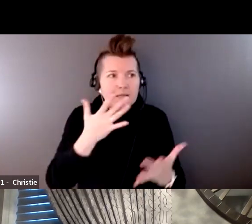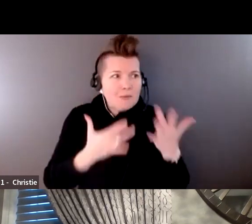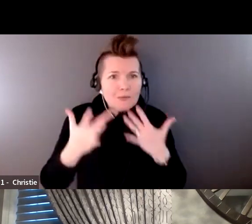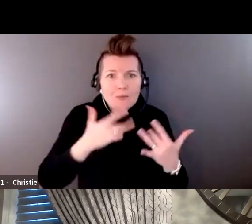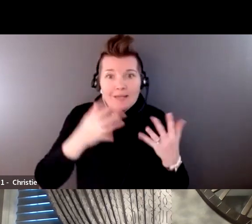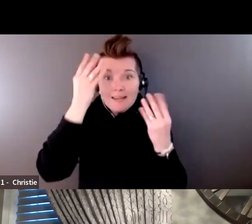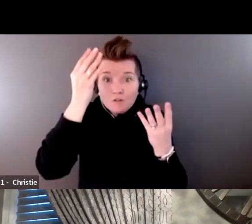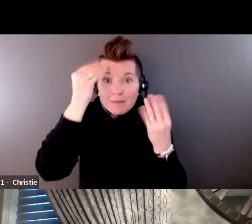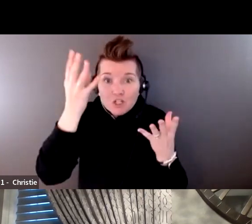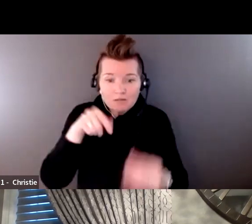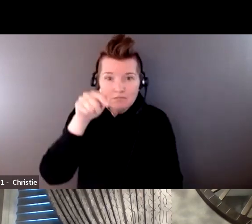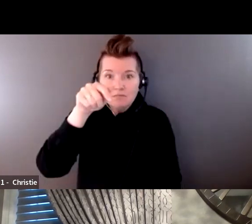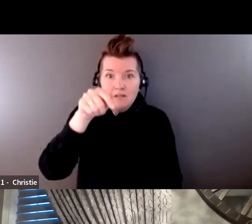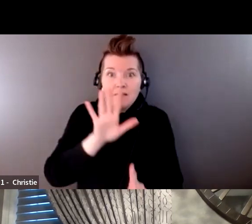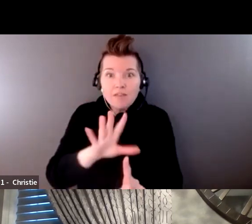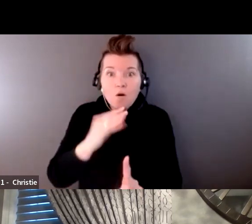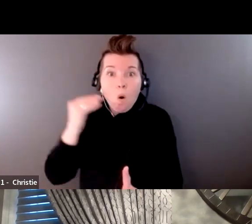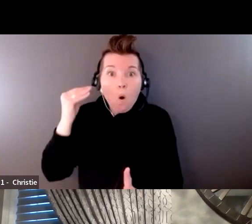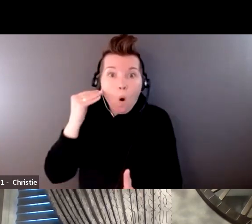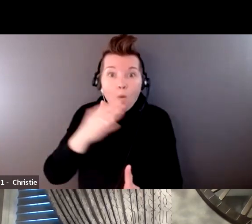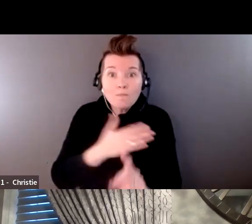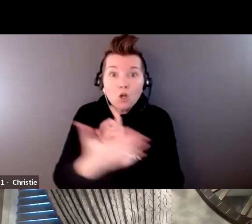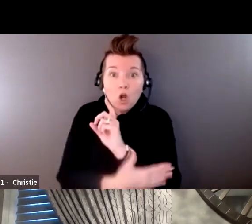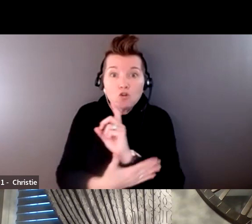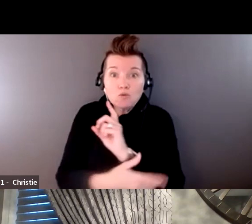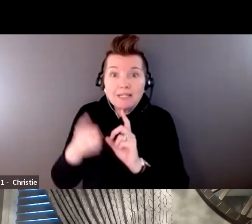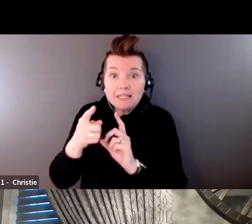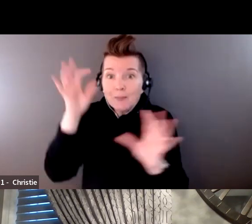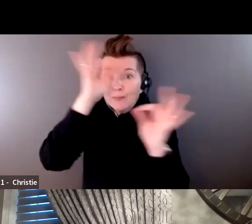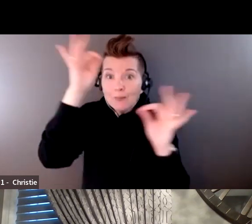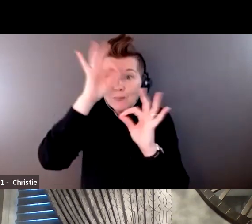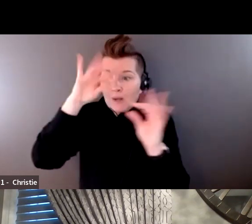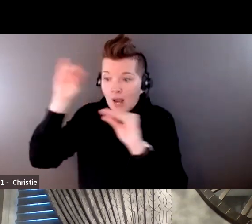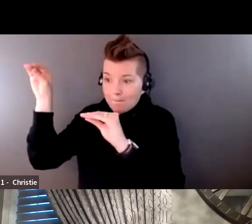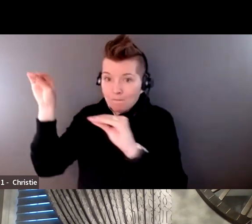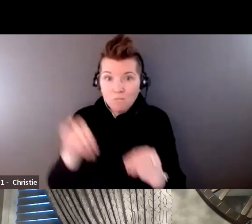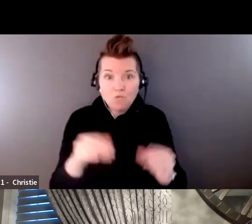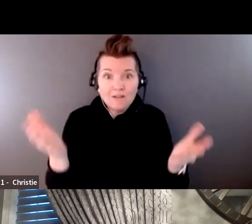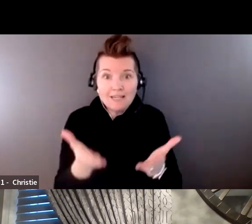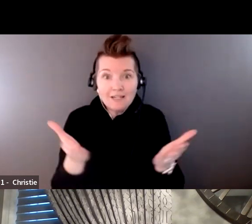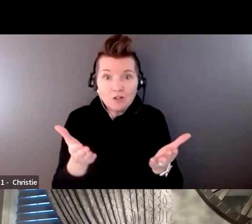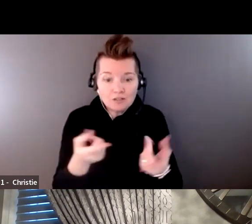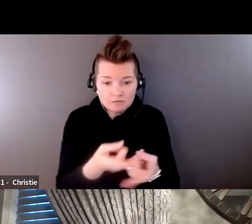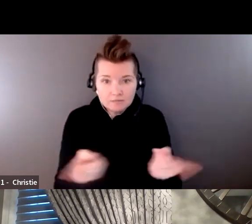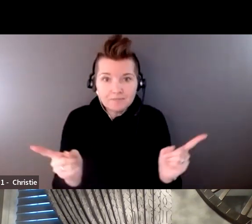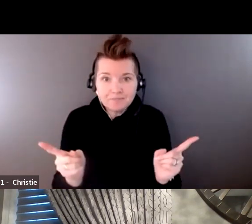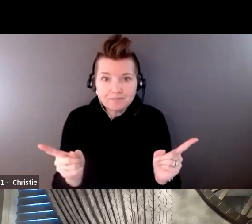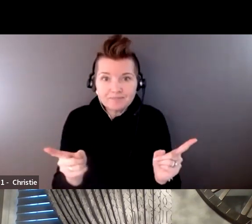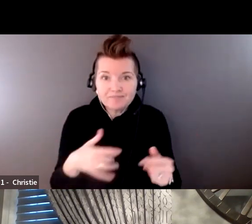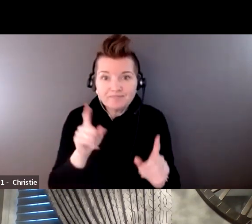in their home countries further permits South and East Asian caregivers to believe that, nothing can be